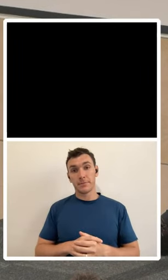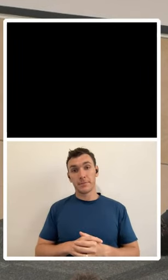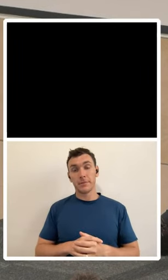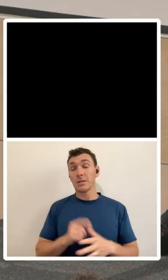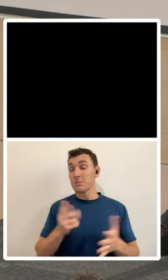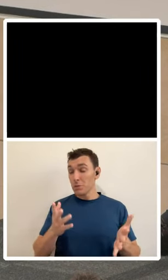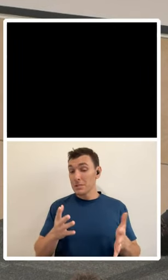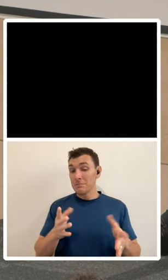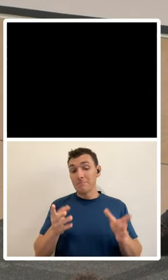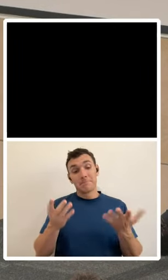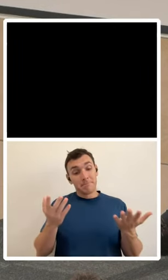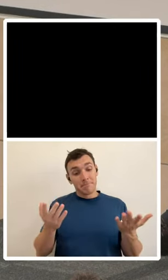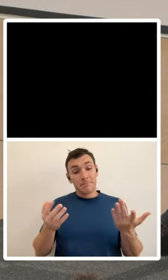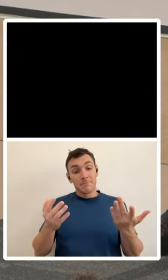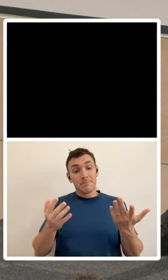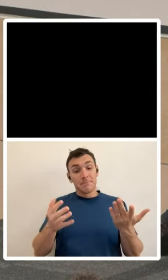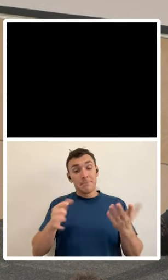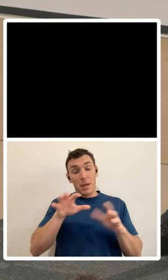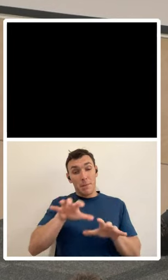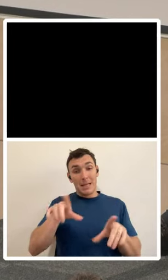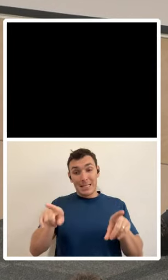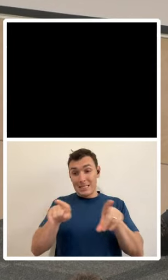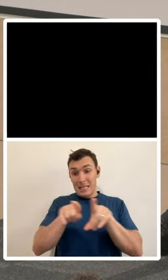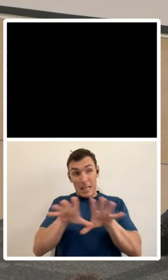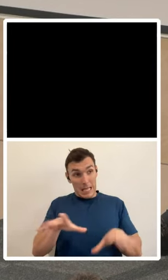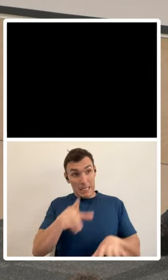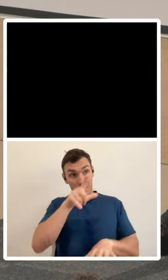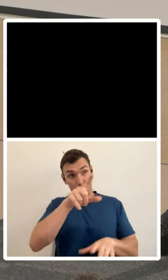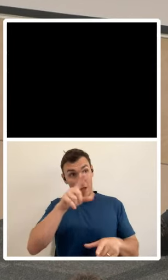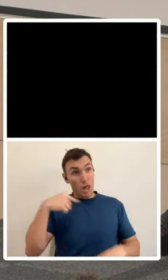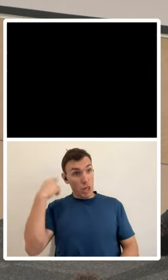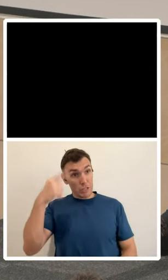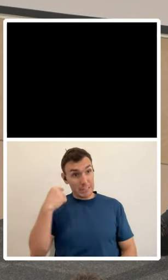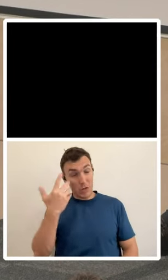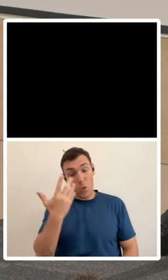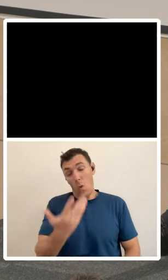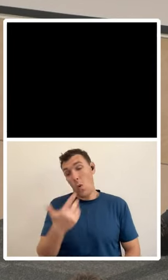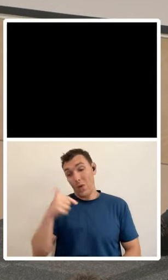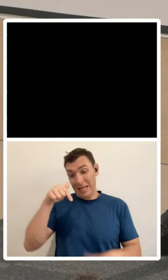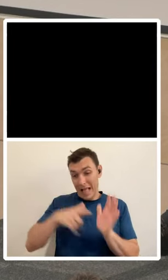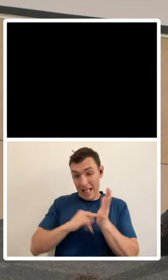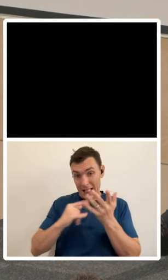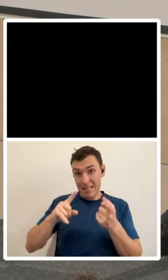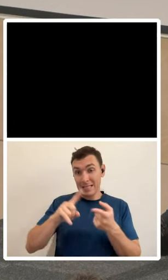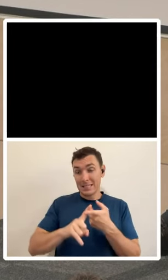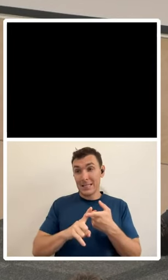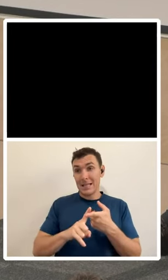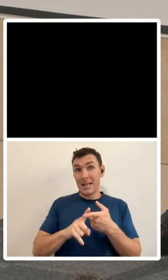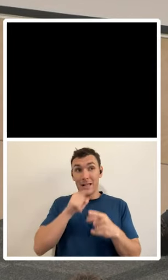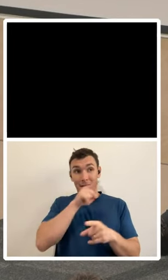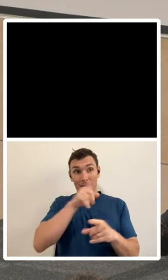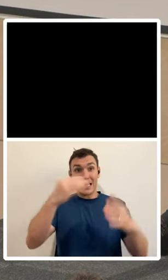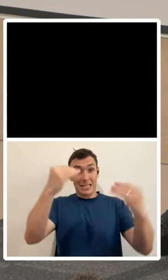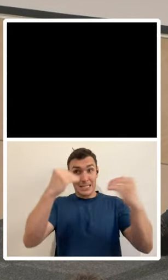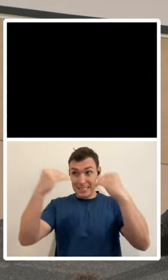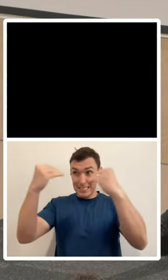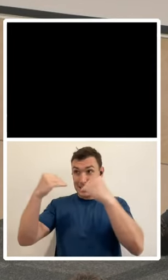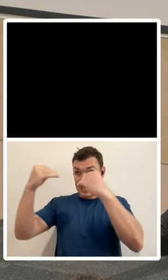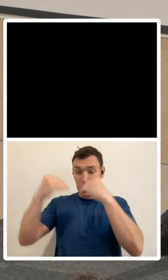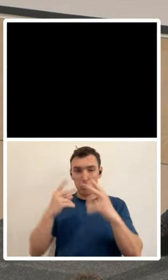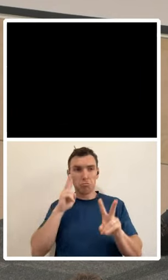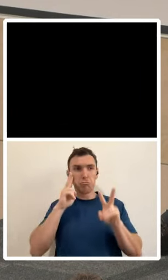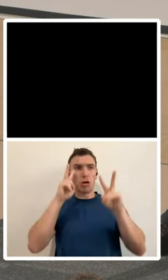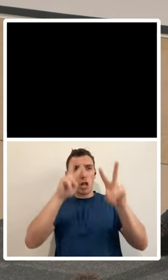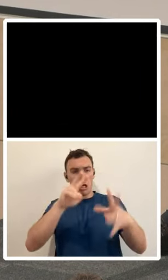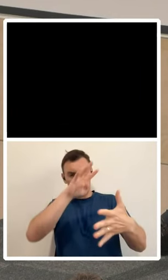places like those skyscrapers in Canary Wharf train very good young economists like me to do. Mm-hmm. To look at the economy, to understand what's happening, and no matter how